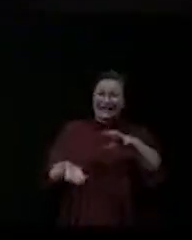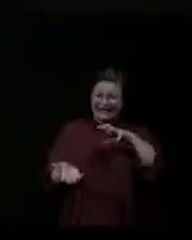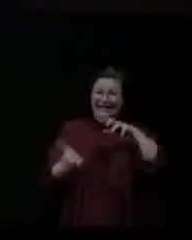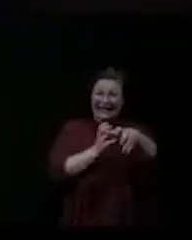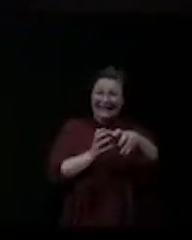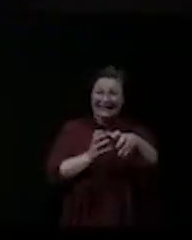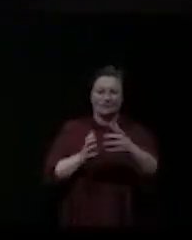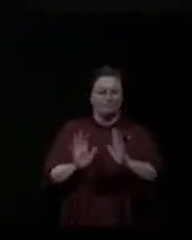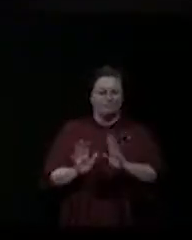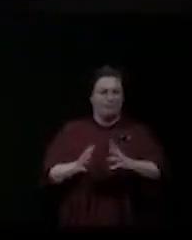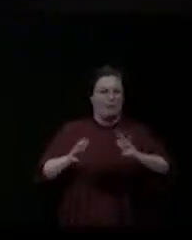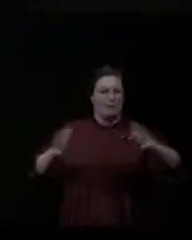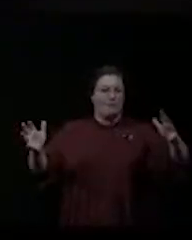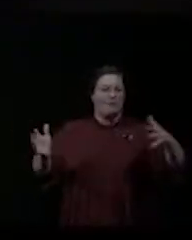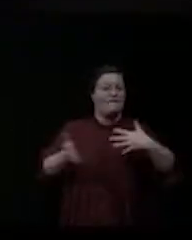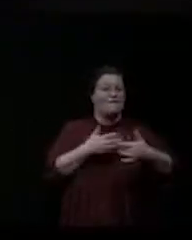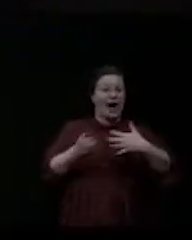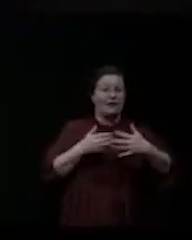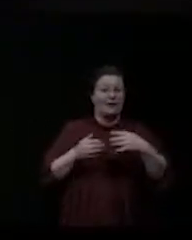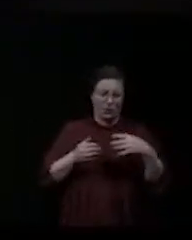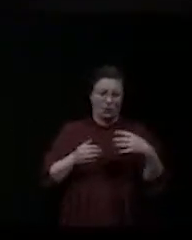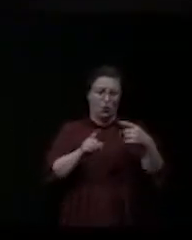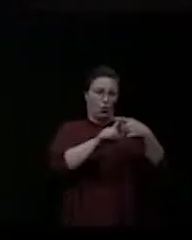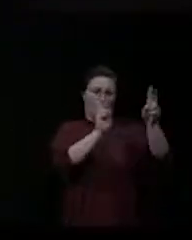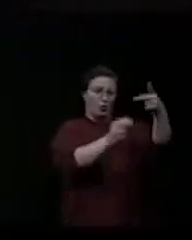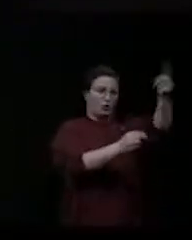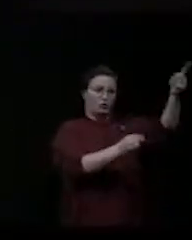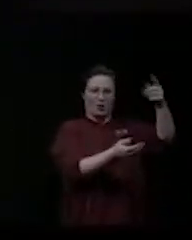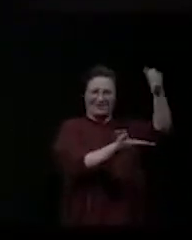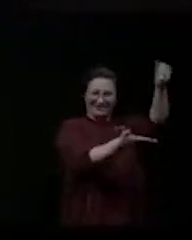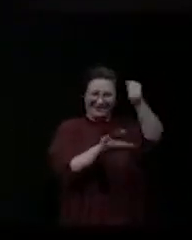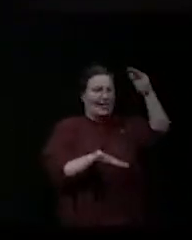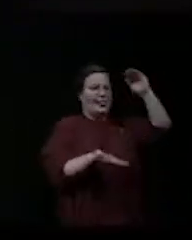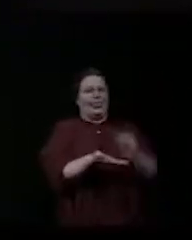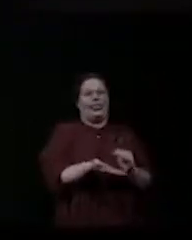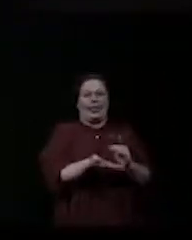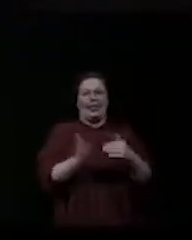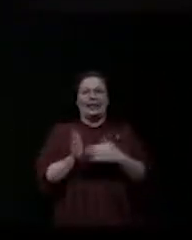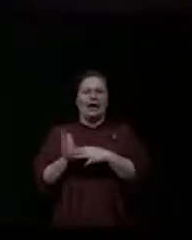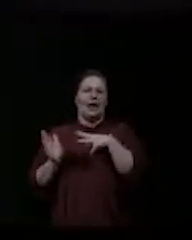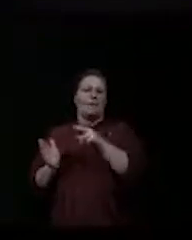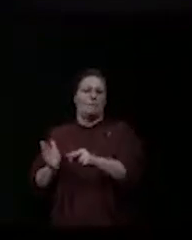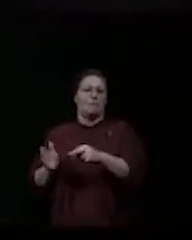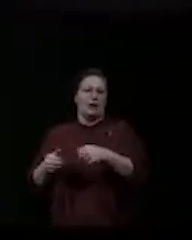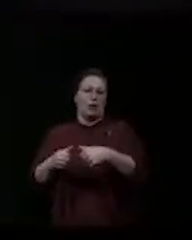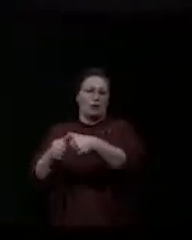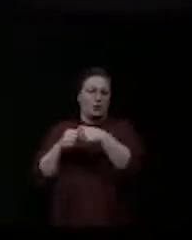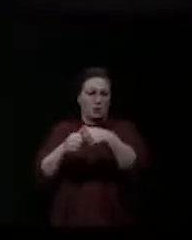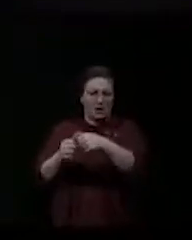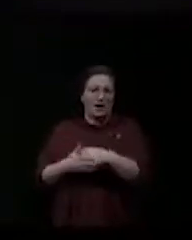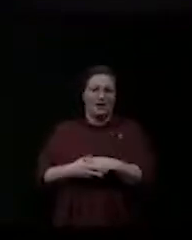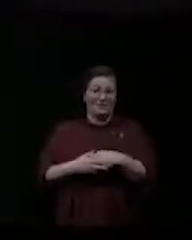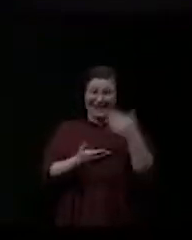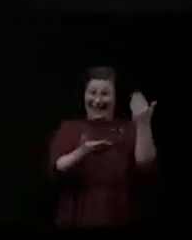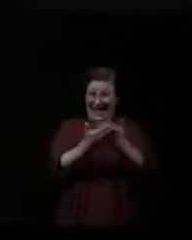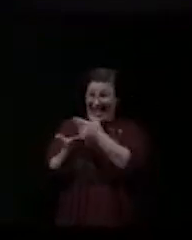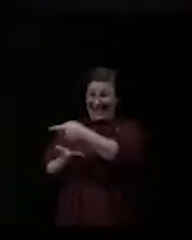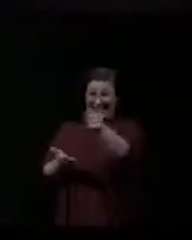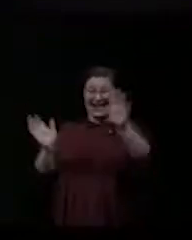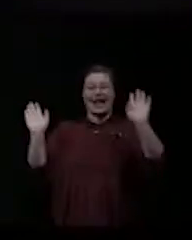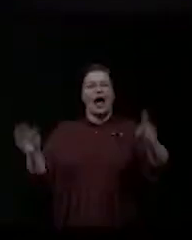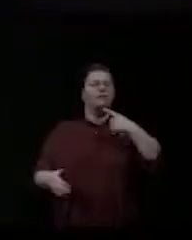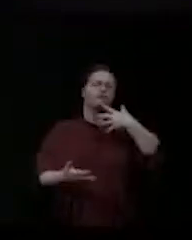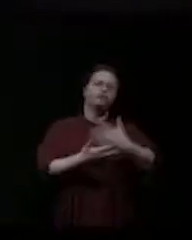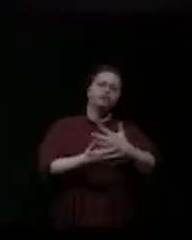been exacerbated by massive cuts in funding in the field of human rights. The countries which have spoken